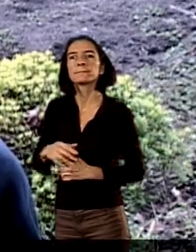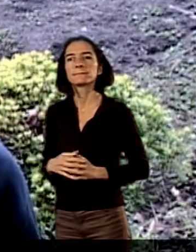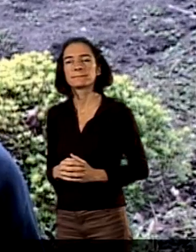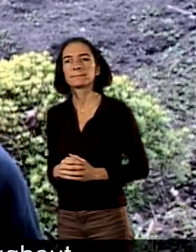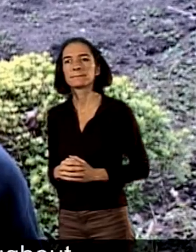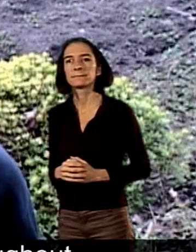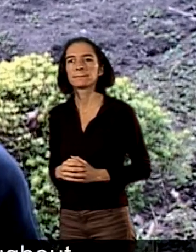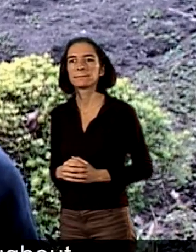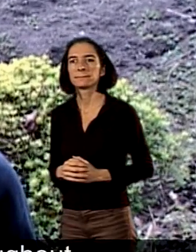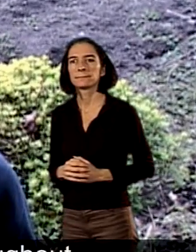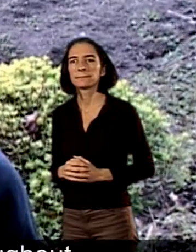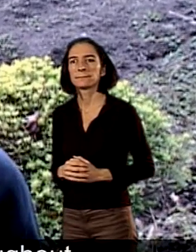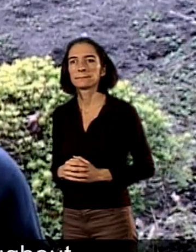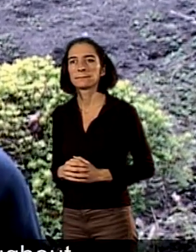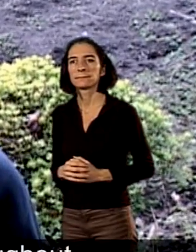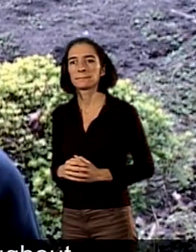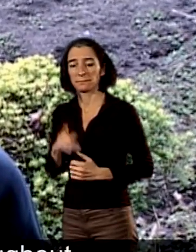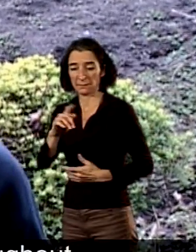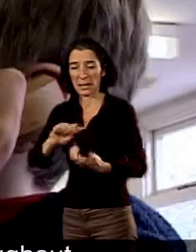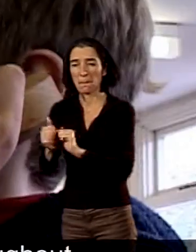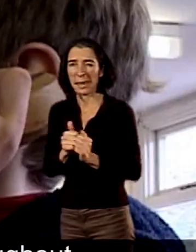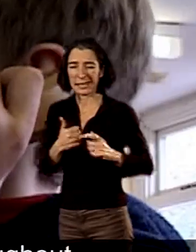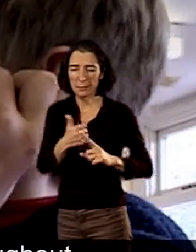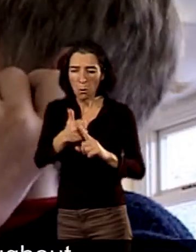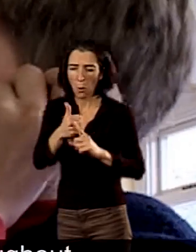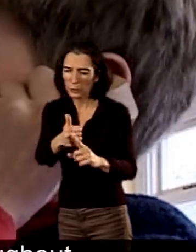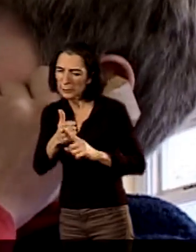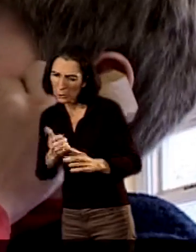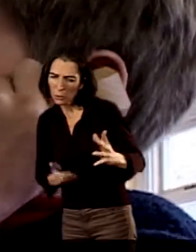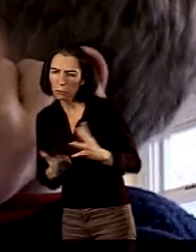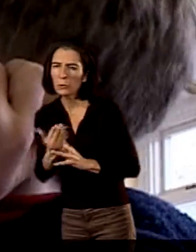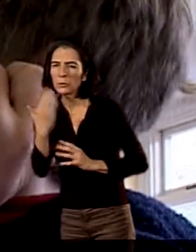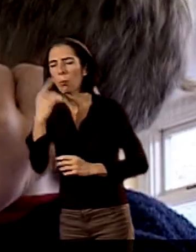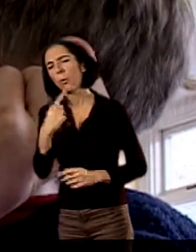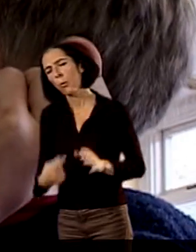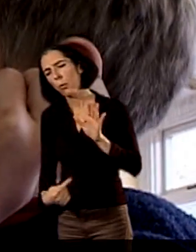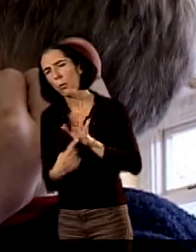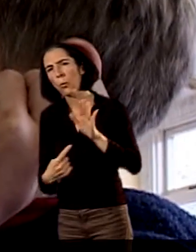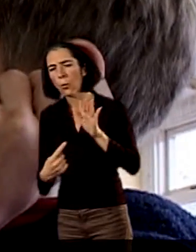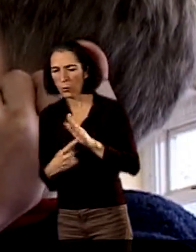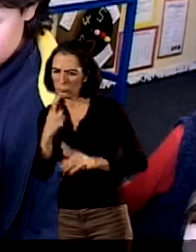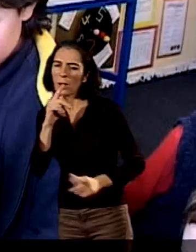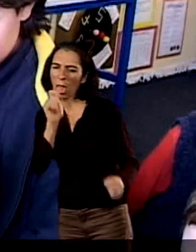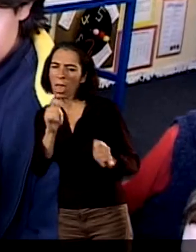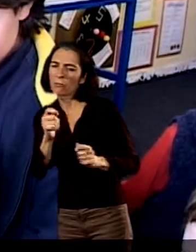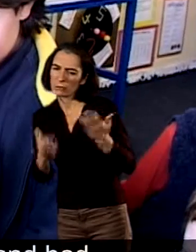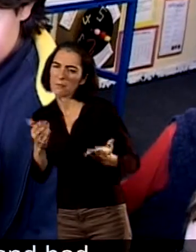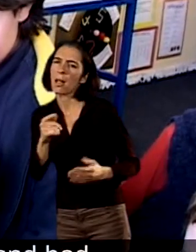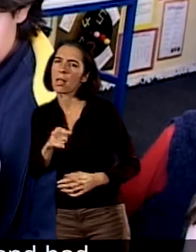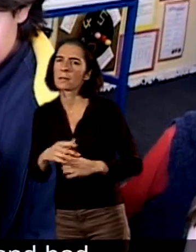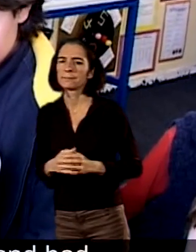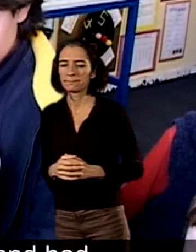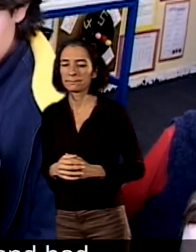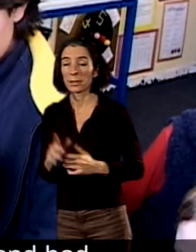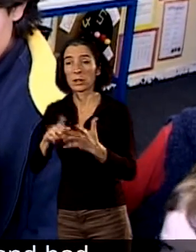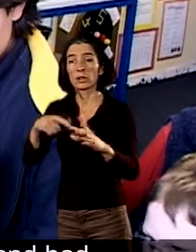What's your favourite colour? The facilitation of peer support throughout the school is viewed as essential to the making of effective reasonable adjustments. Jack